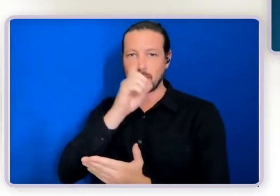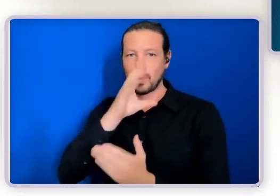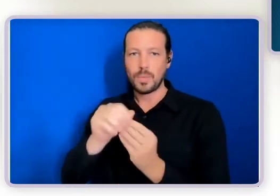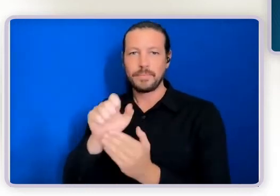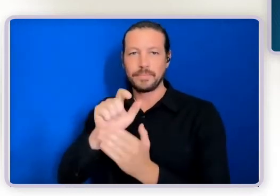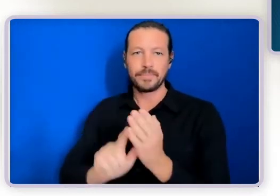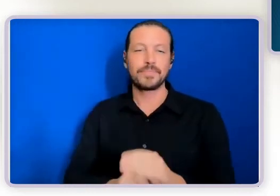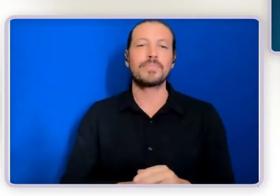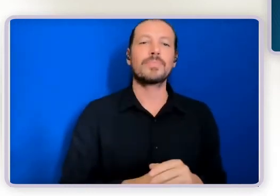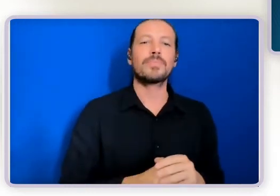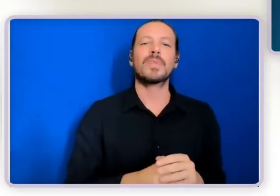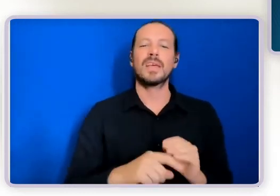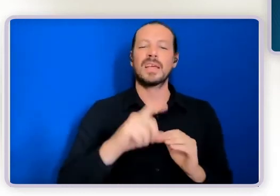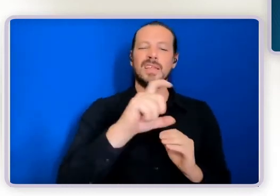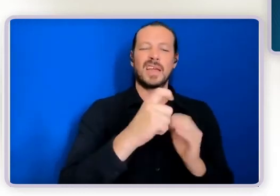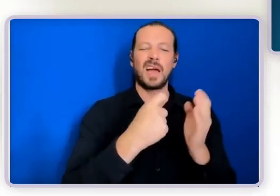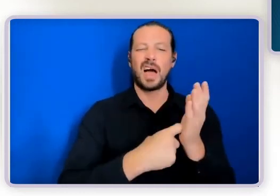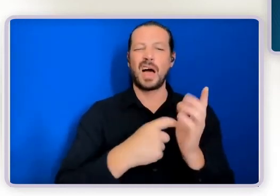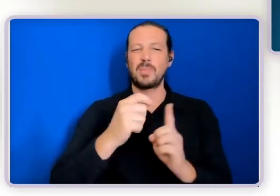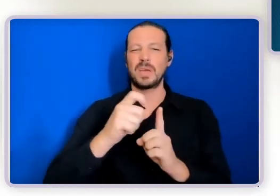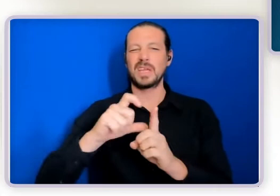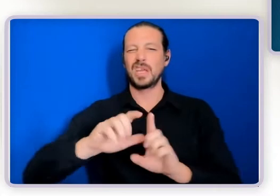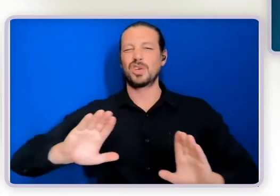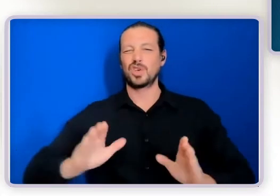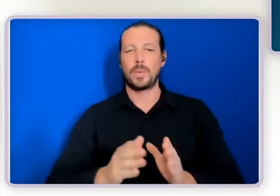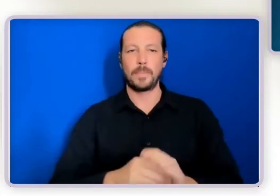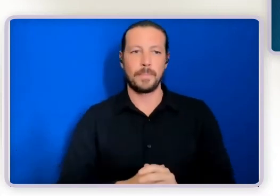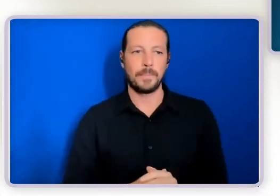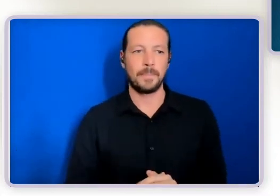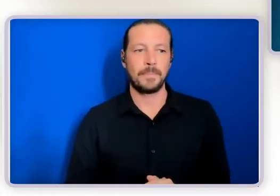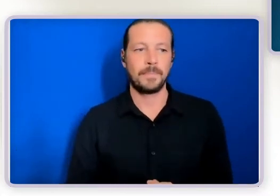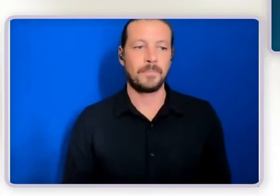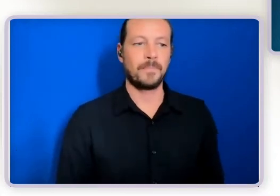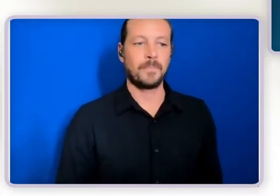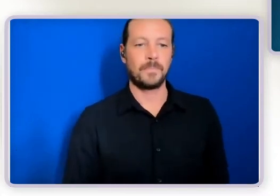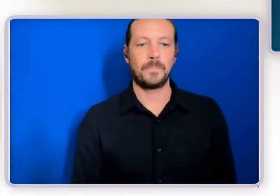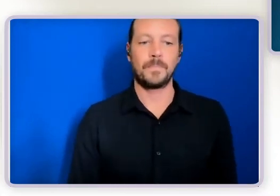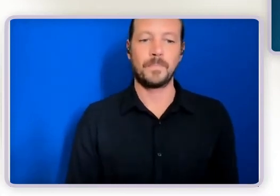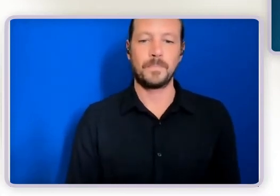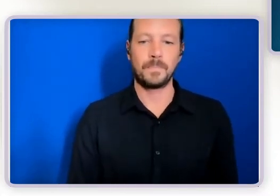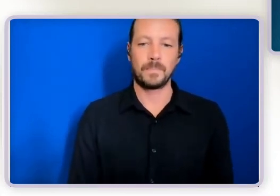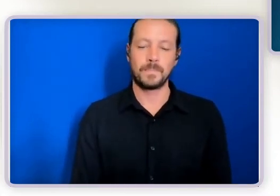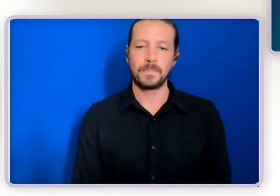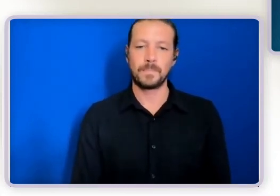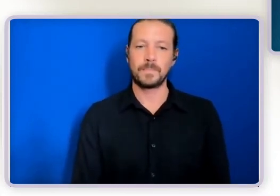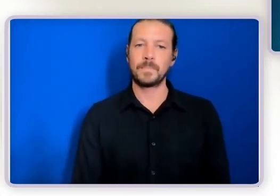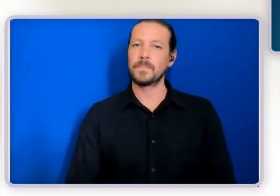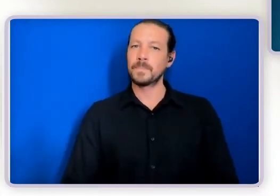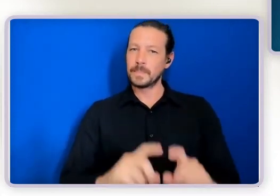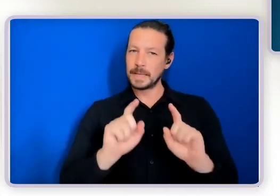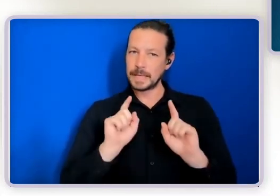where it gets murky, and this is why I don't really want to contain today's discussion just to